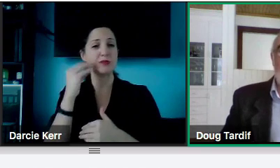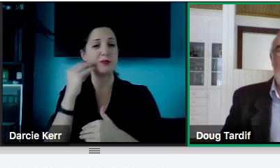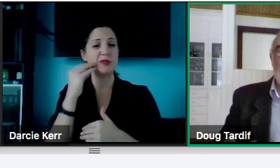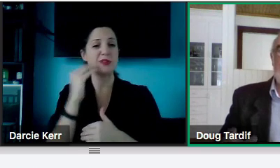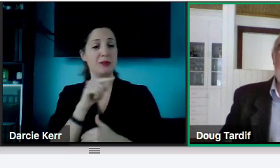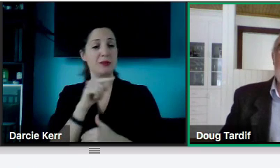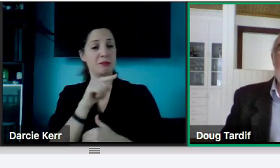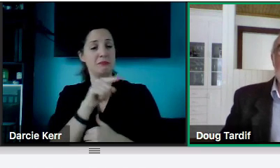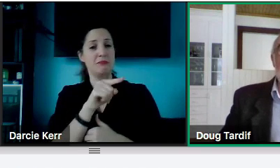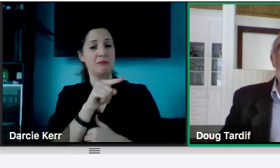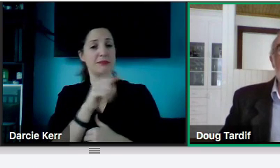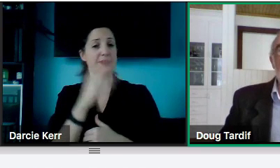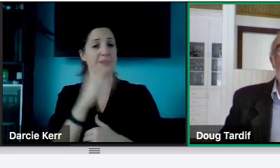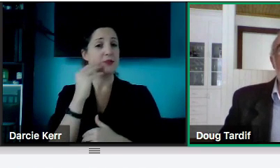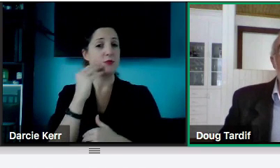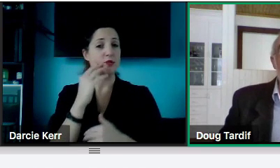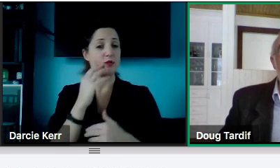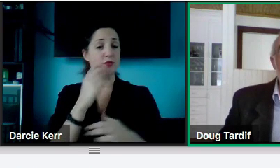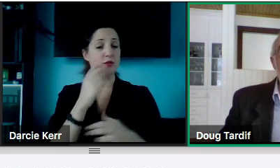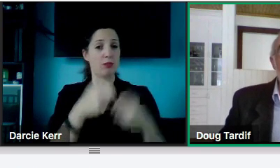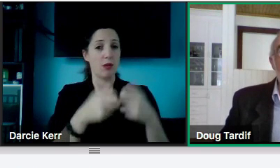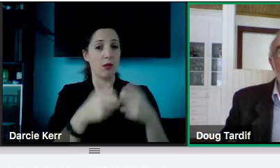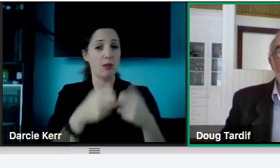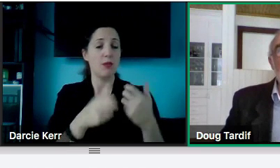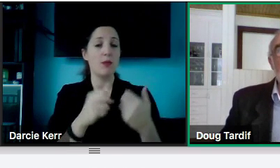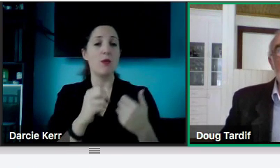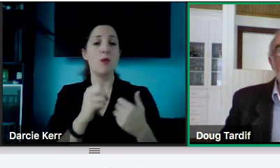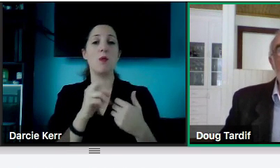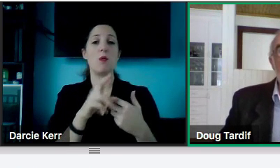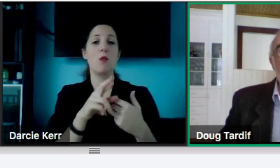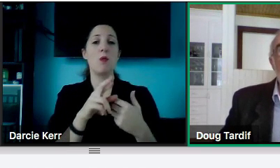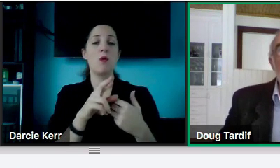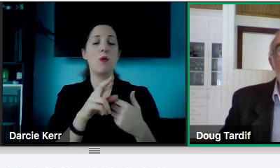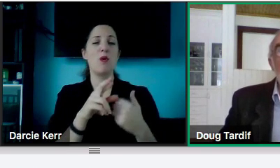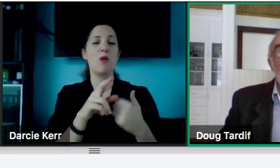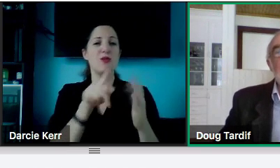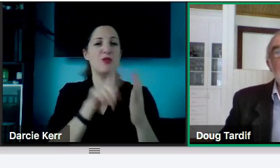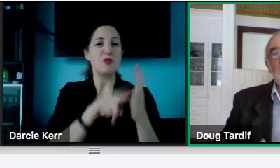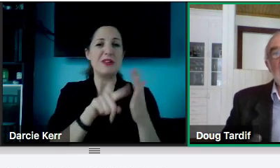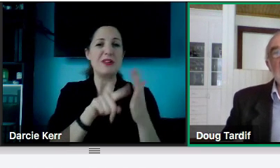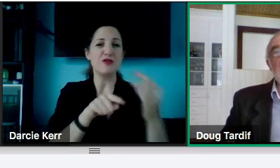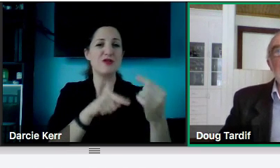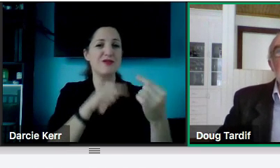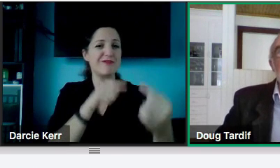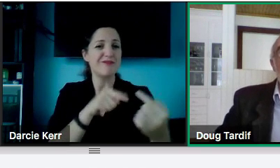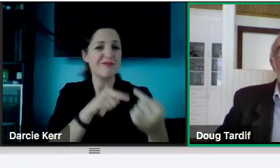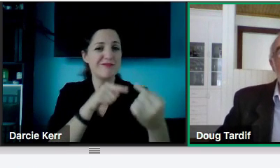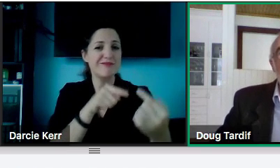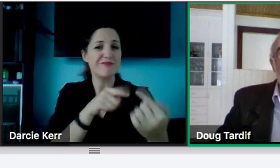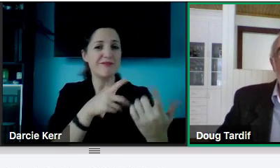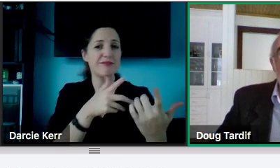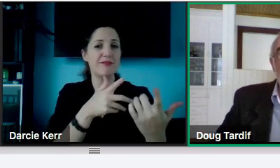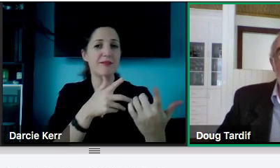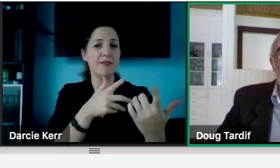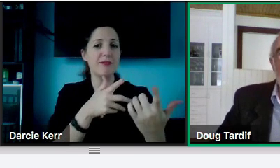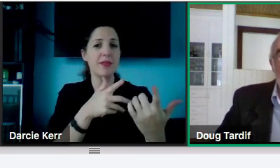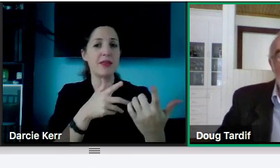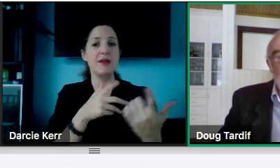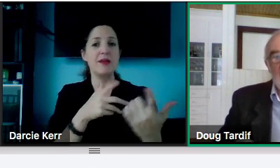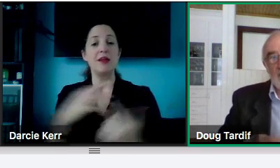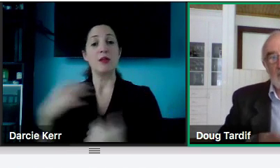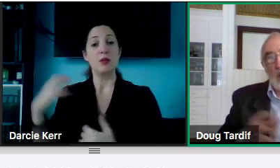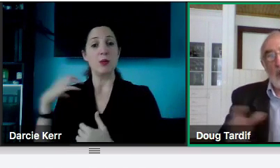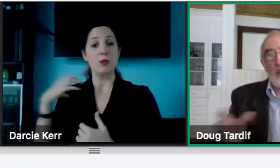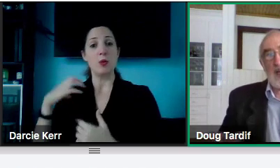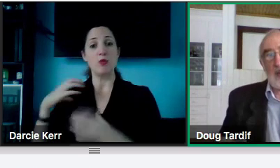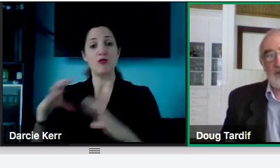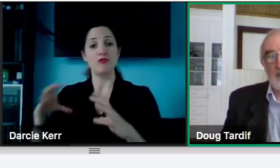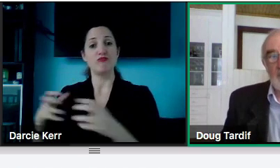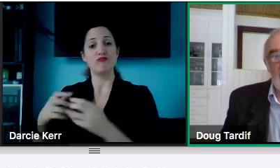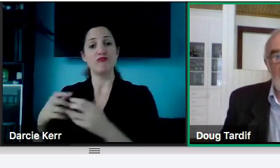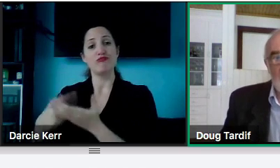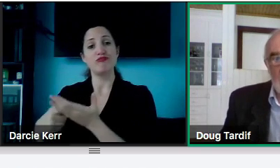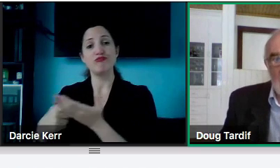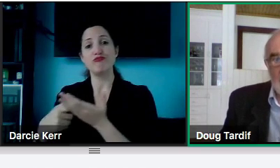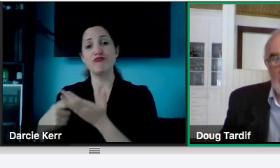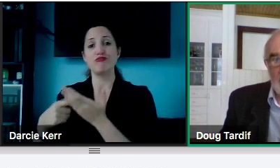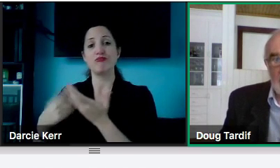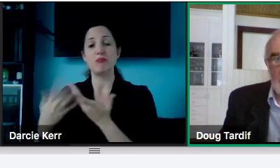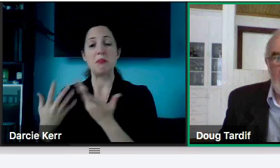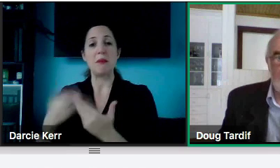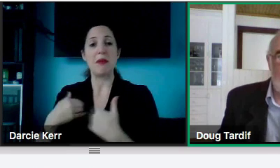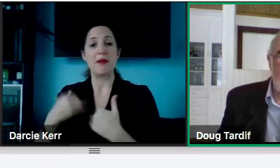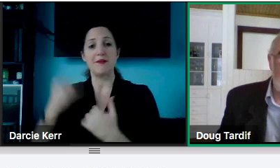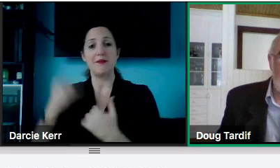are. They feel that they're having a problem in the research area. A discussion amongst the business coaches might open up some